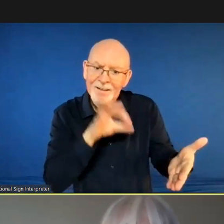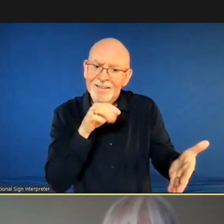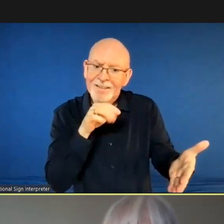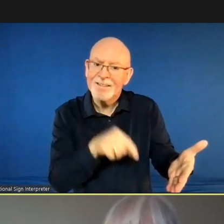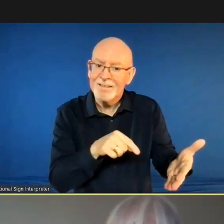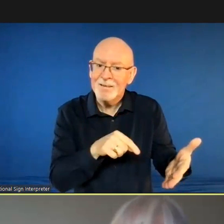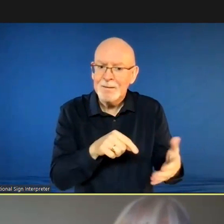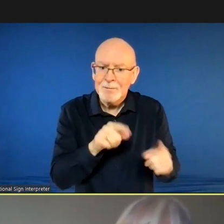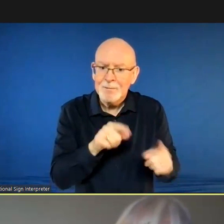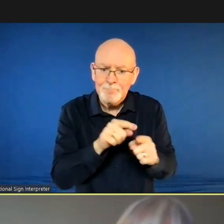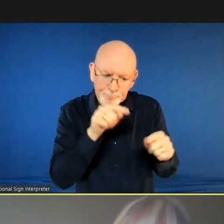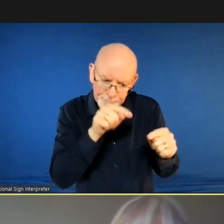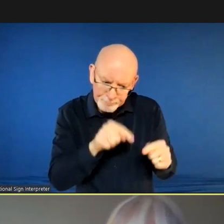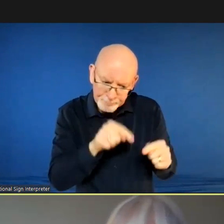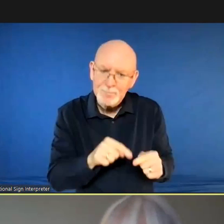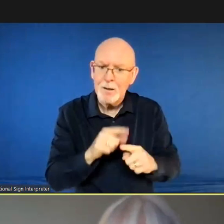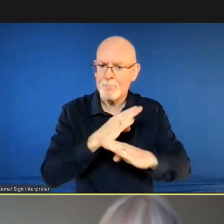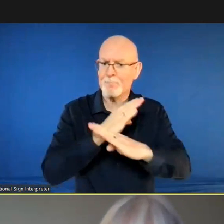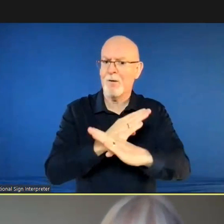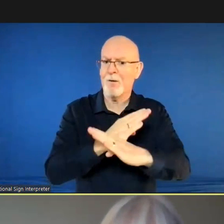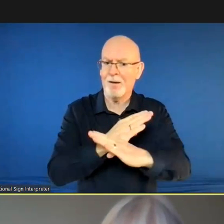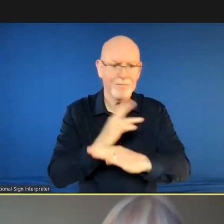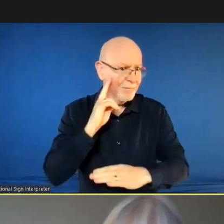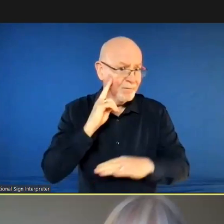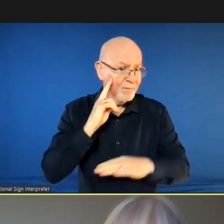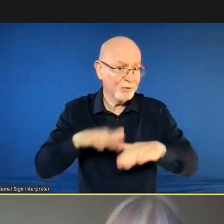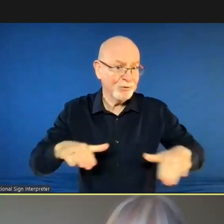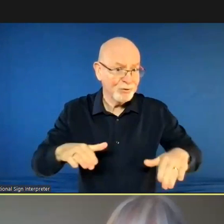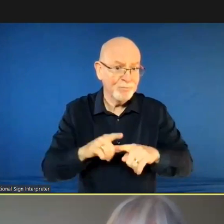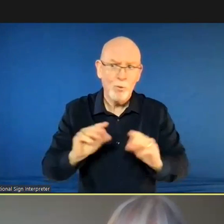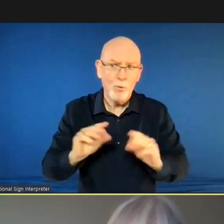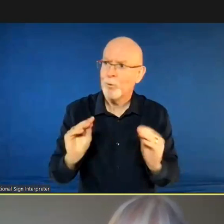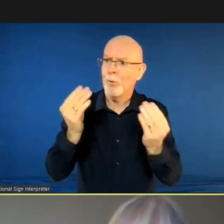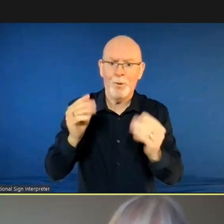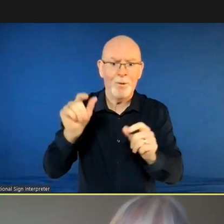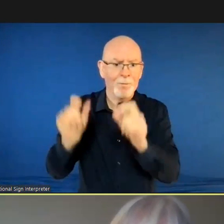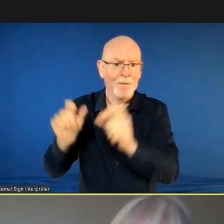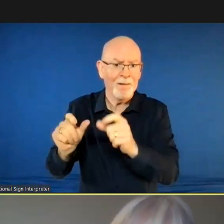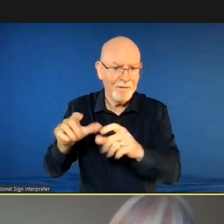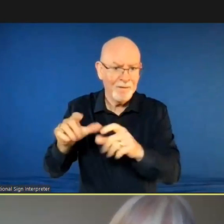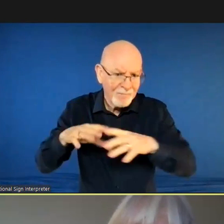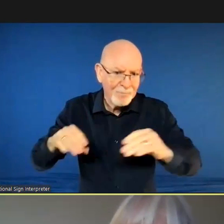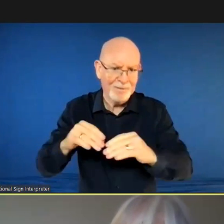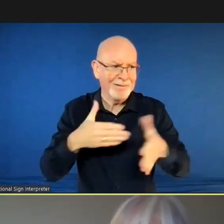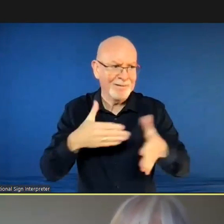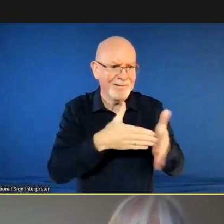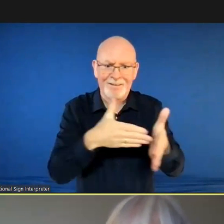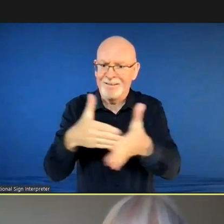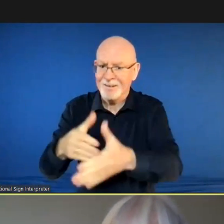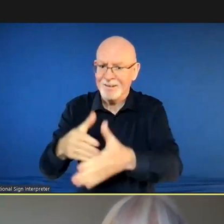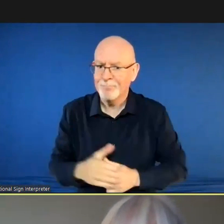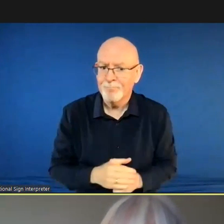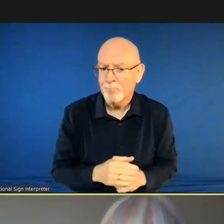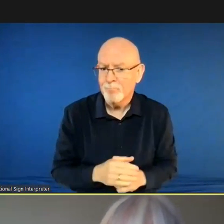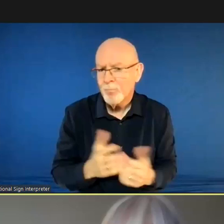face. But as importantly, we also wanted to be able to show how some of the work that we've